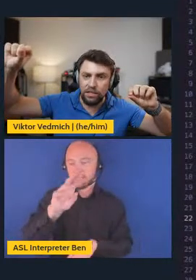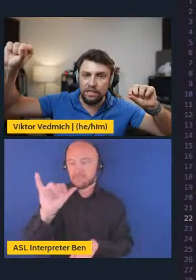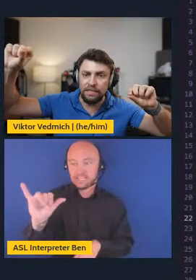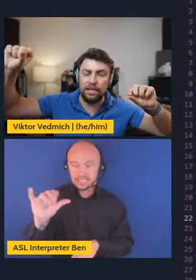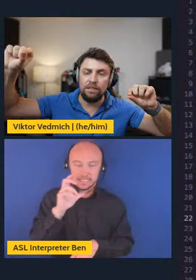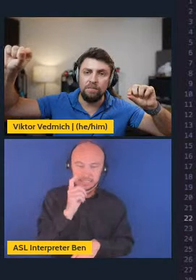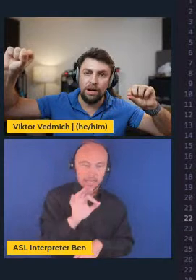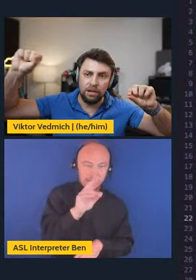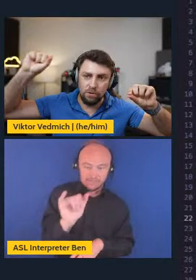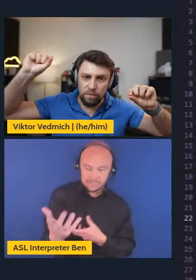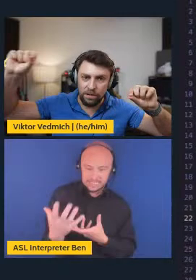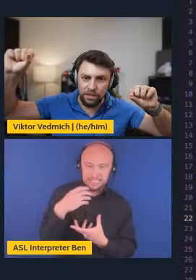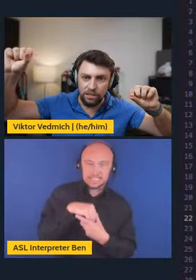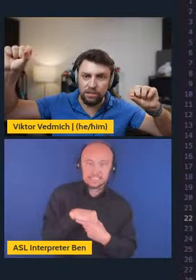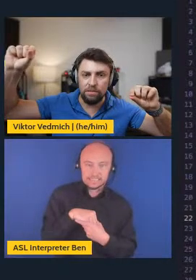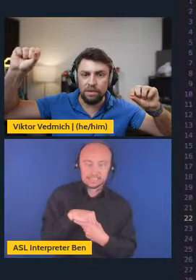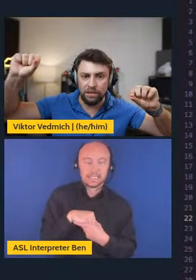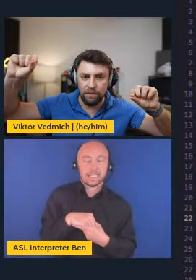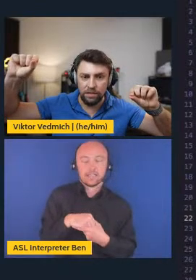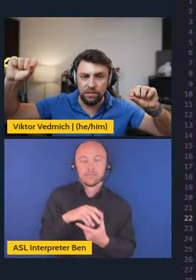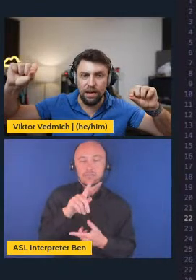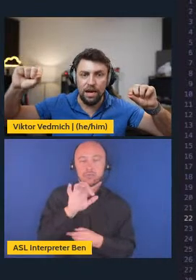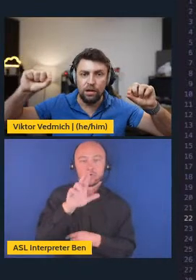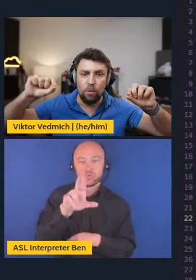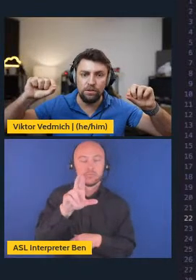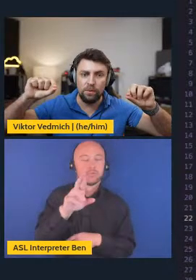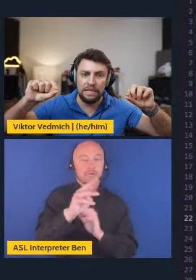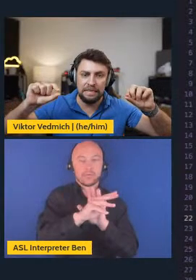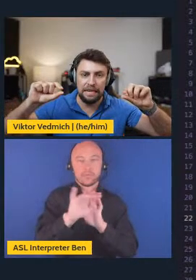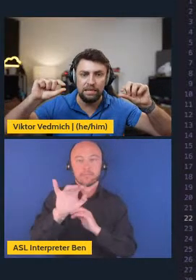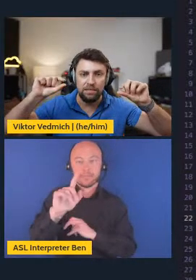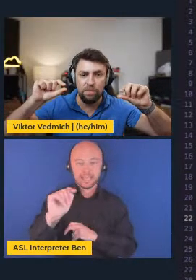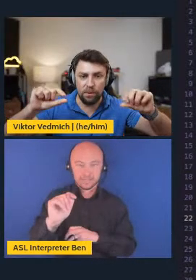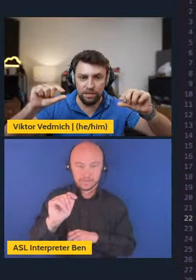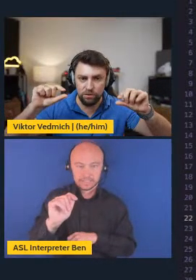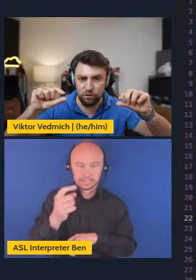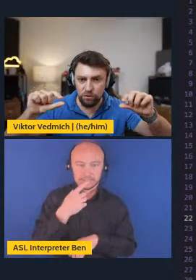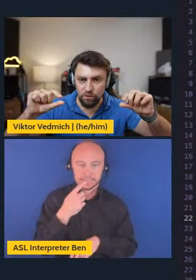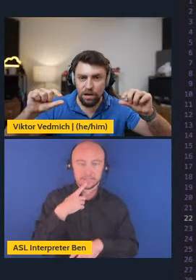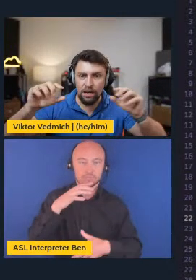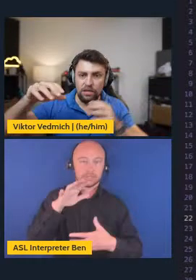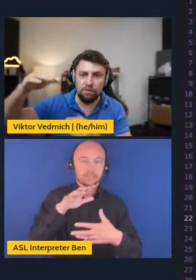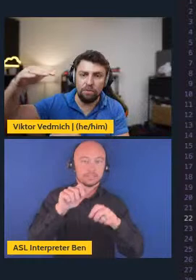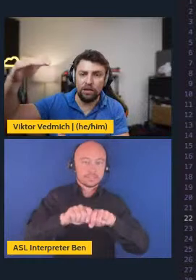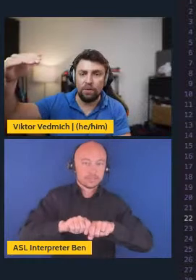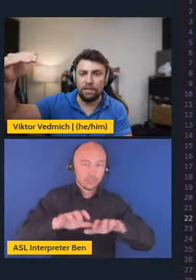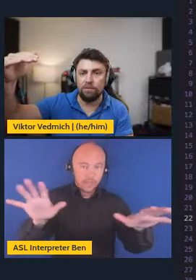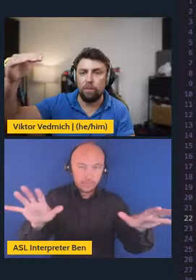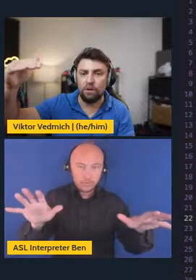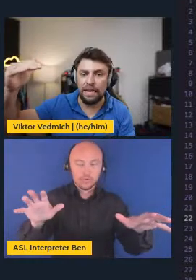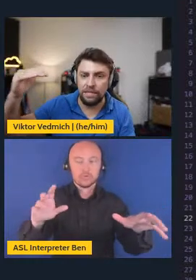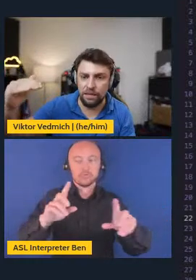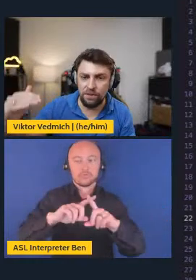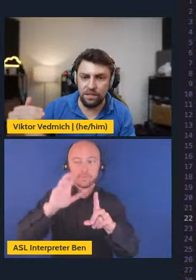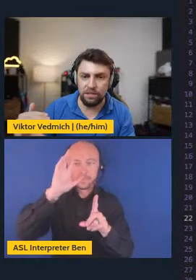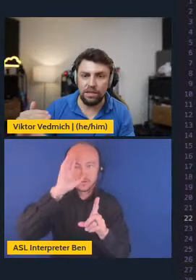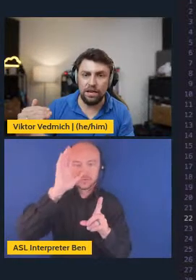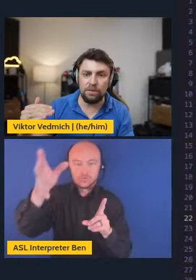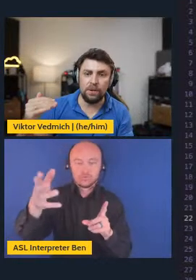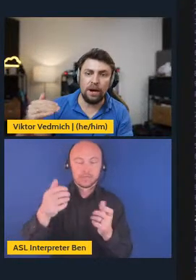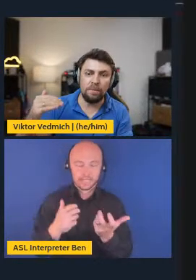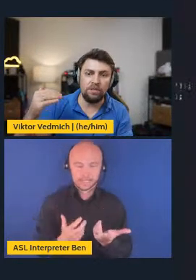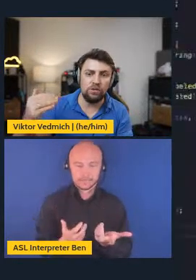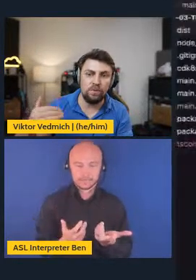affinity inside in my Kubernetes manifests. And also when I say spread true, it's for me created port anti-affinity